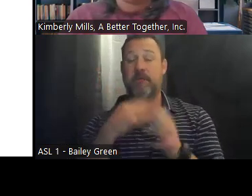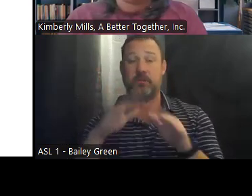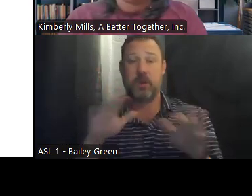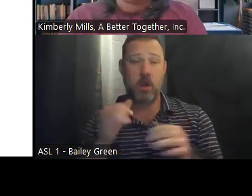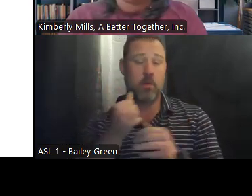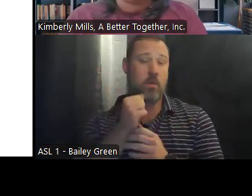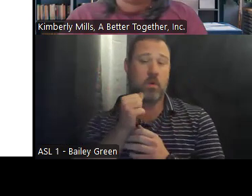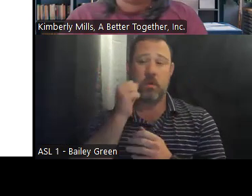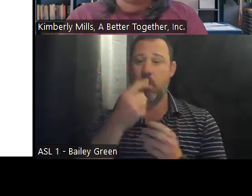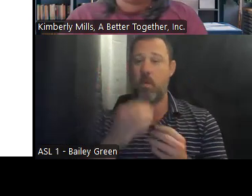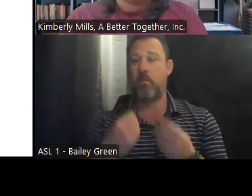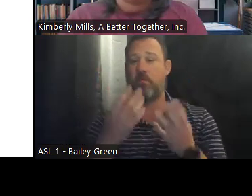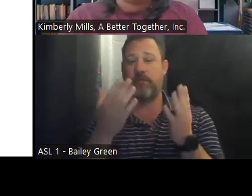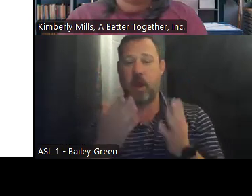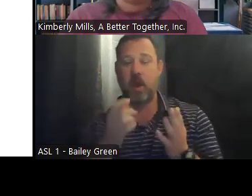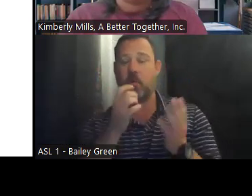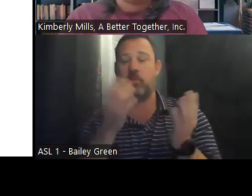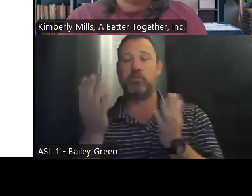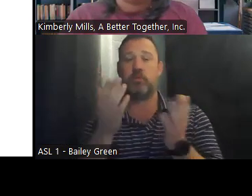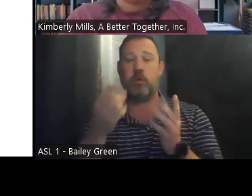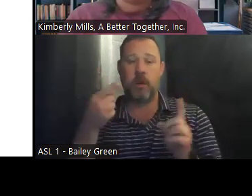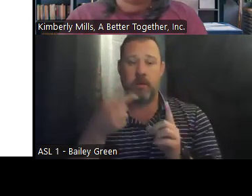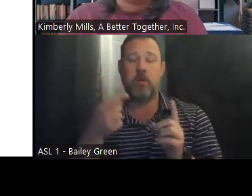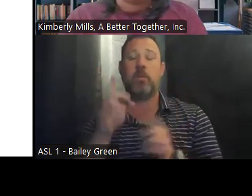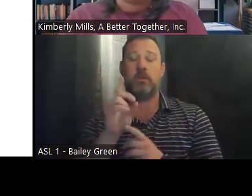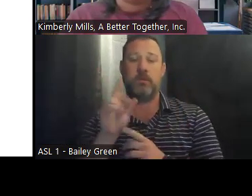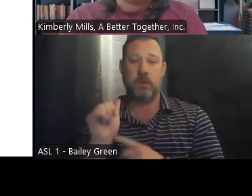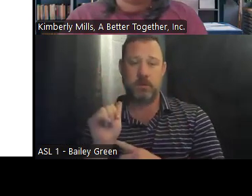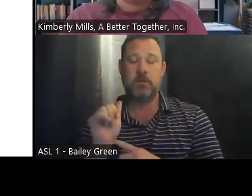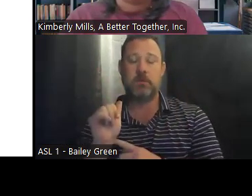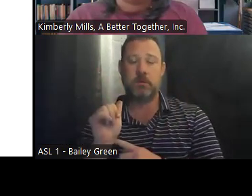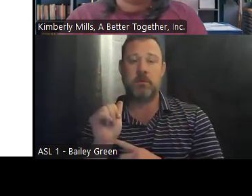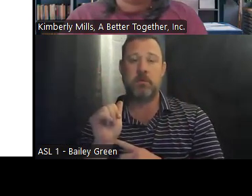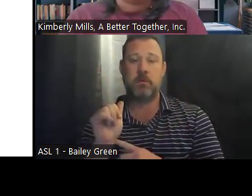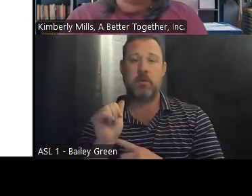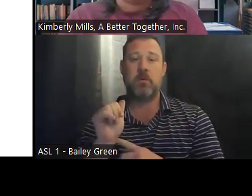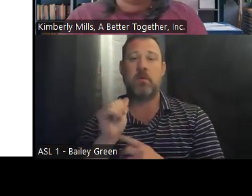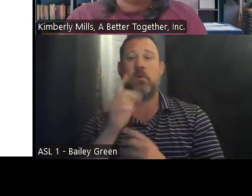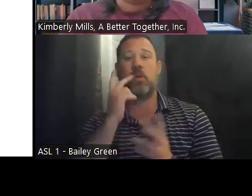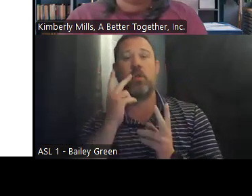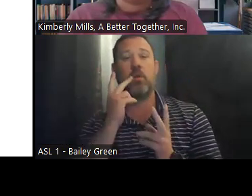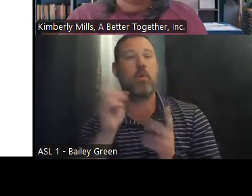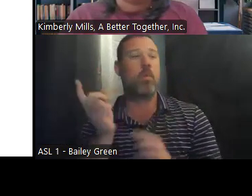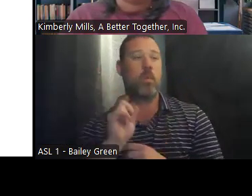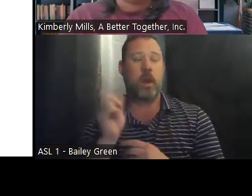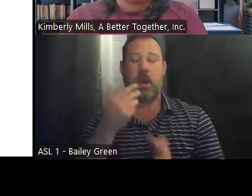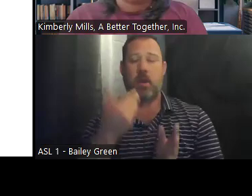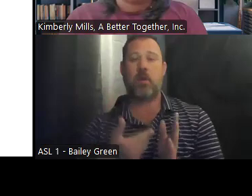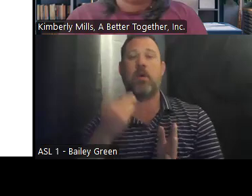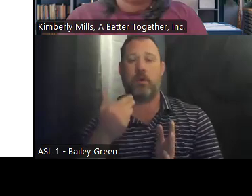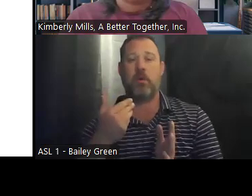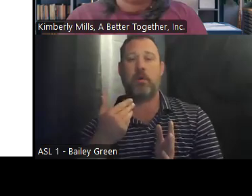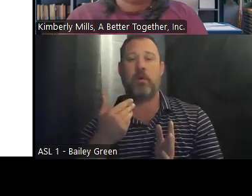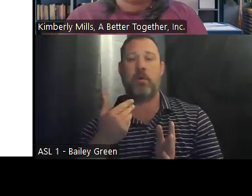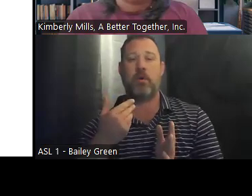with or a provider who serves primarily people with developmental disabilities, you're looking to see, where am I? And